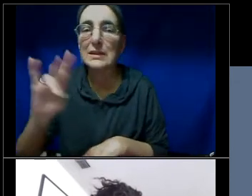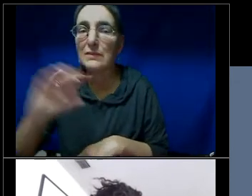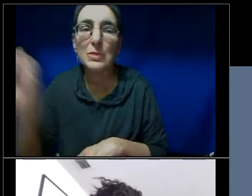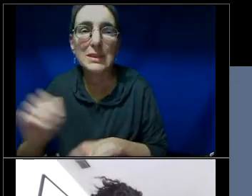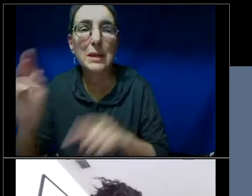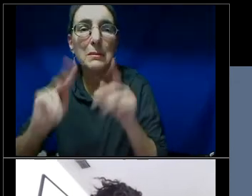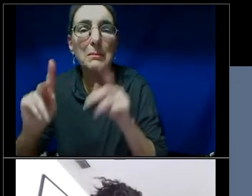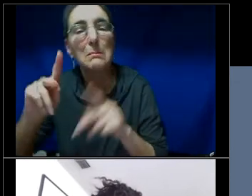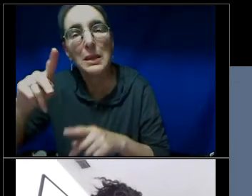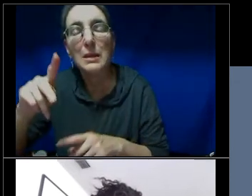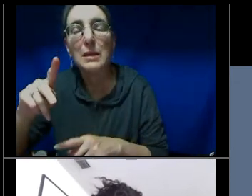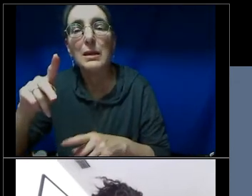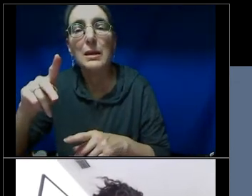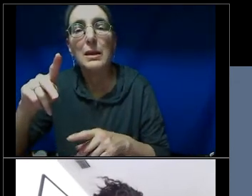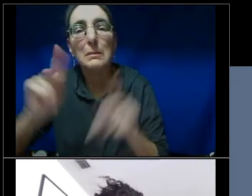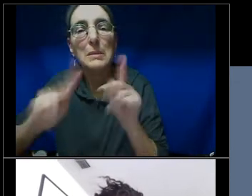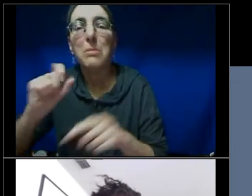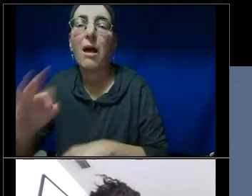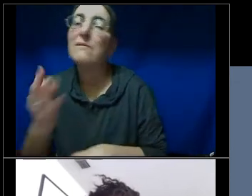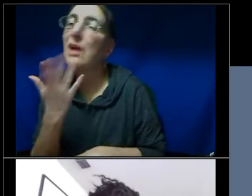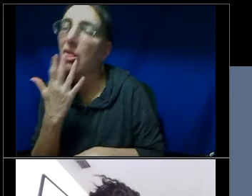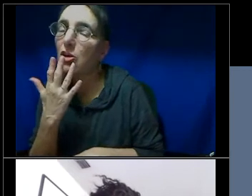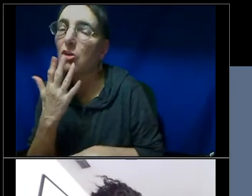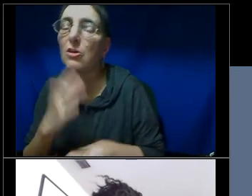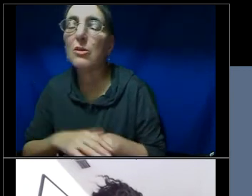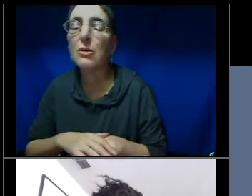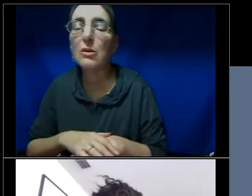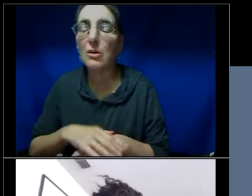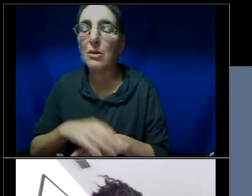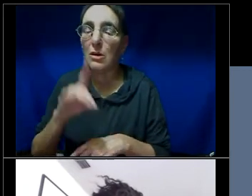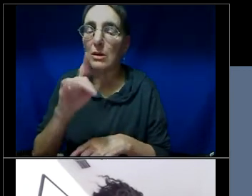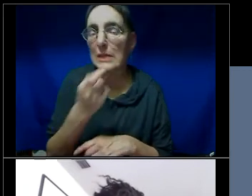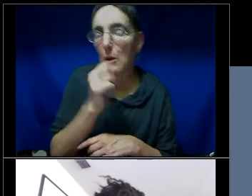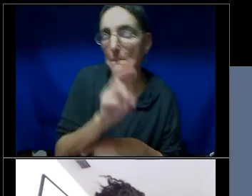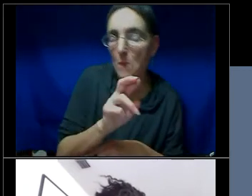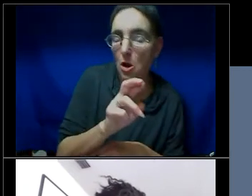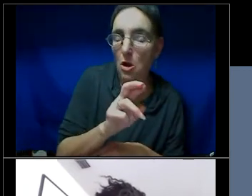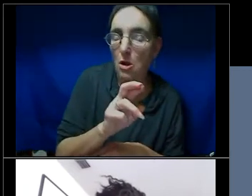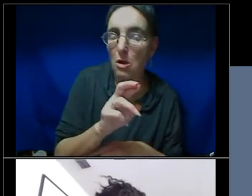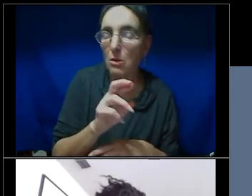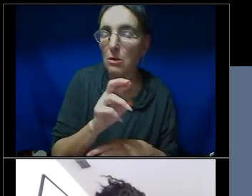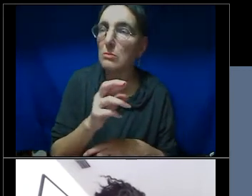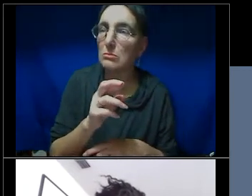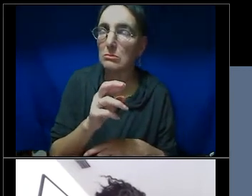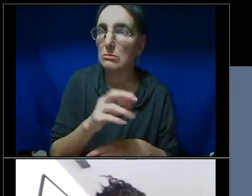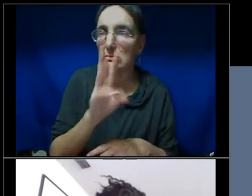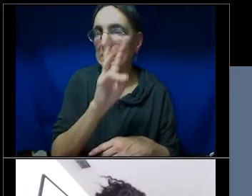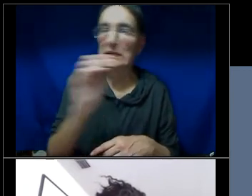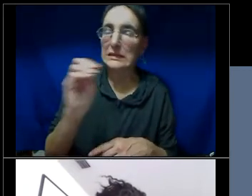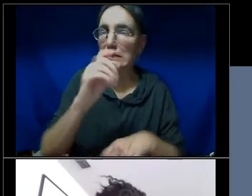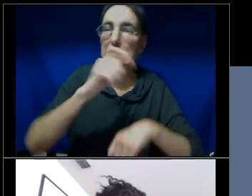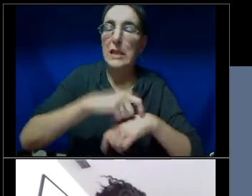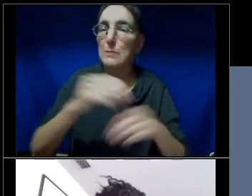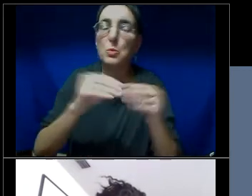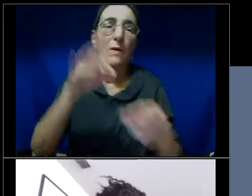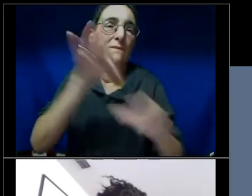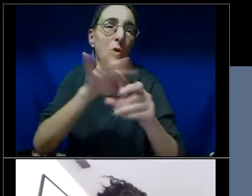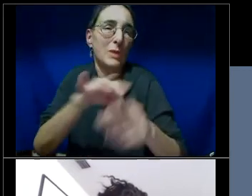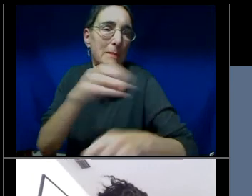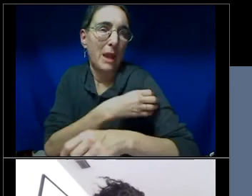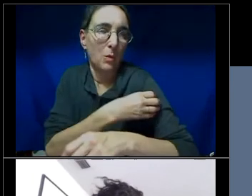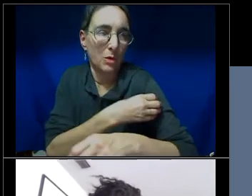43% white. And yet the city of Del Mar had as I mentioned, 60 times more voting power per capita. So we got